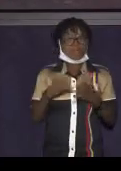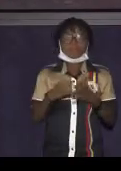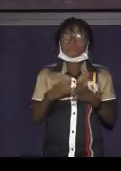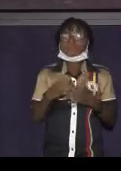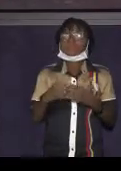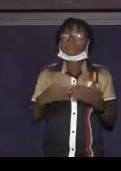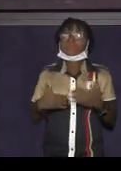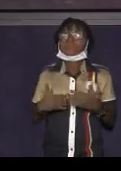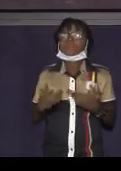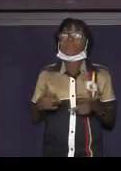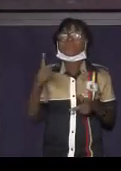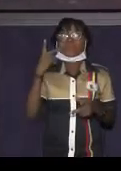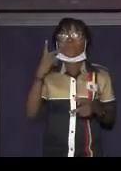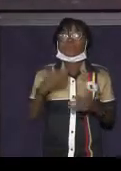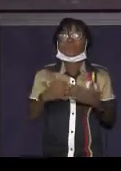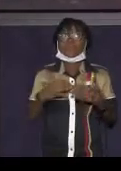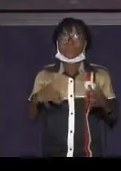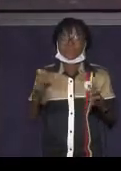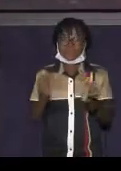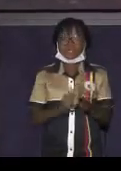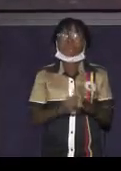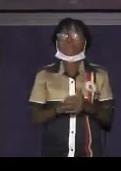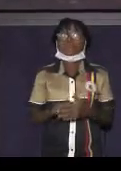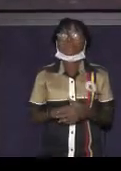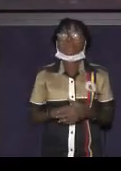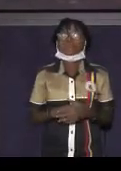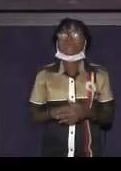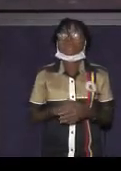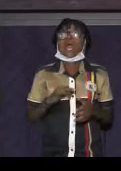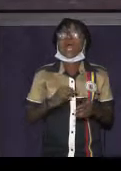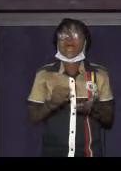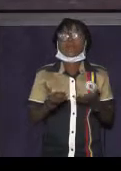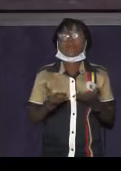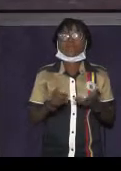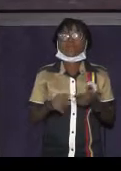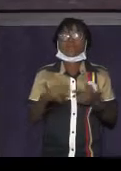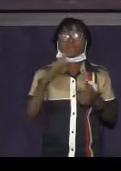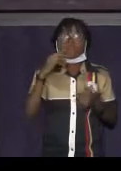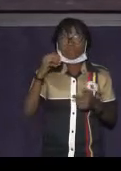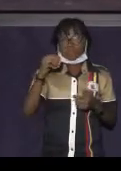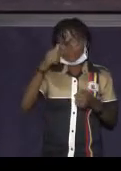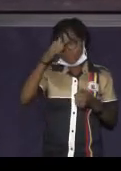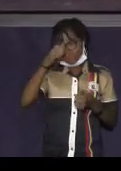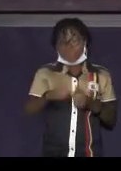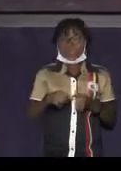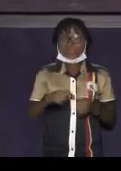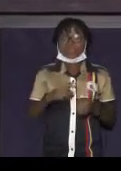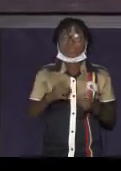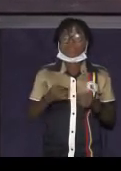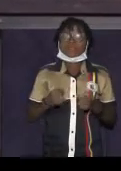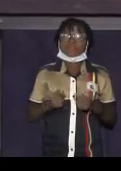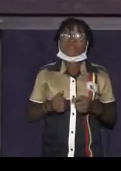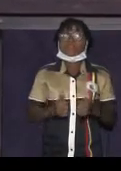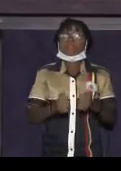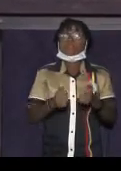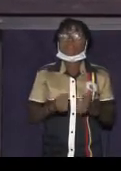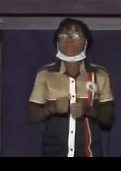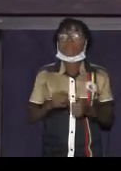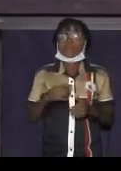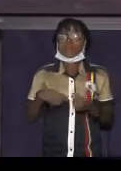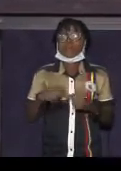it is. Before we go into that, I want you to remember the following about our work in mathematics so